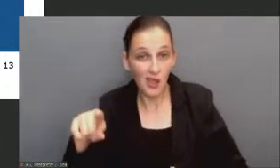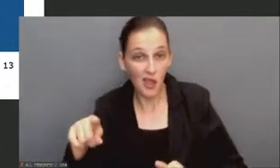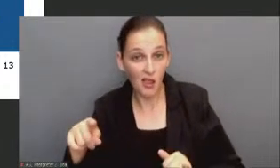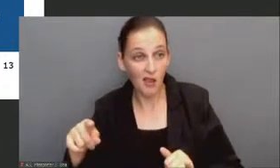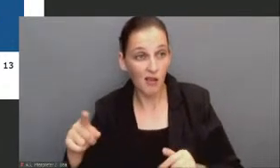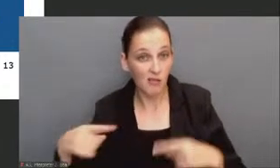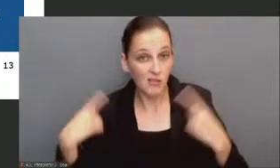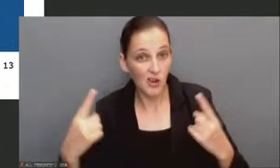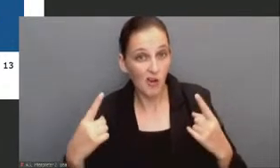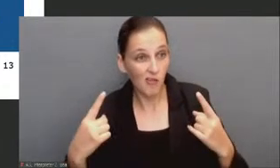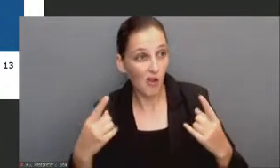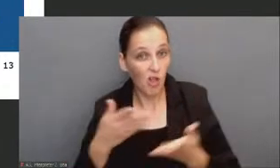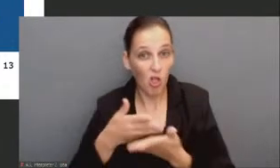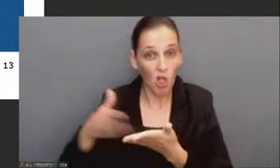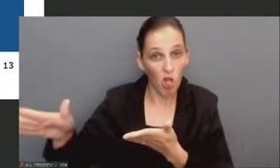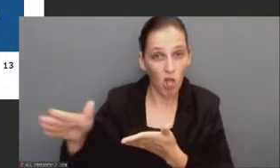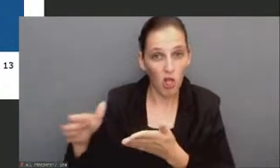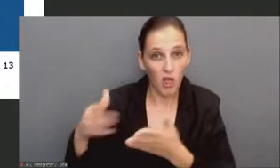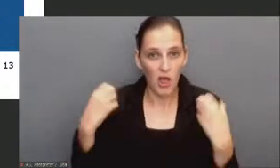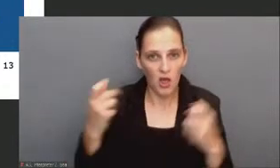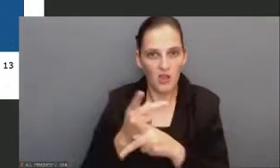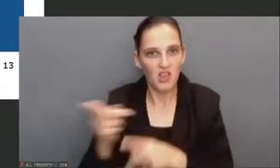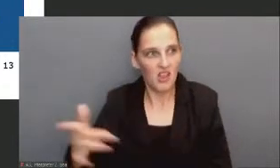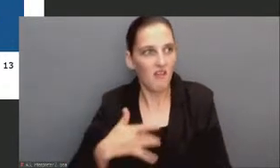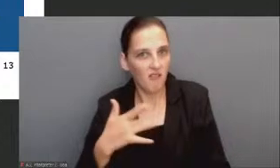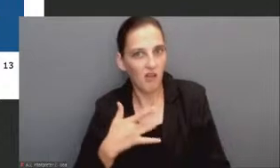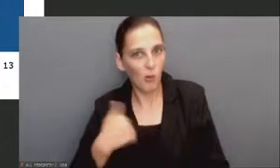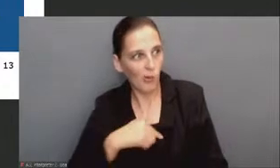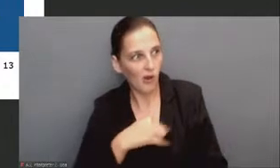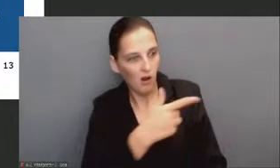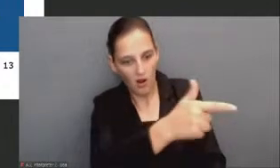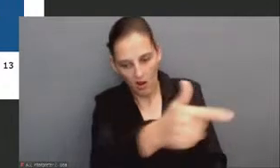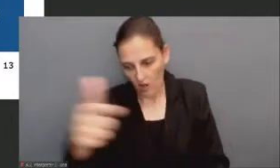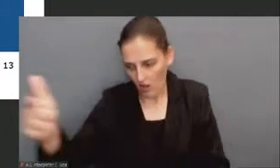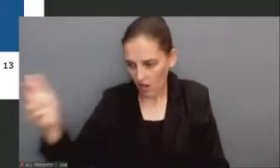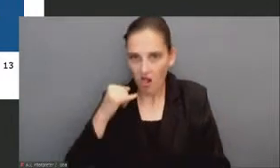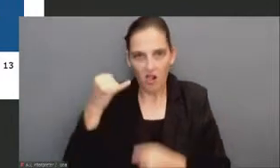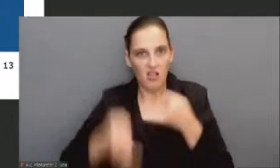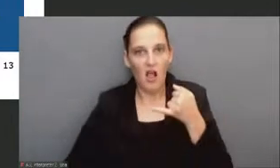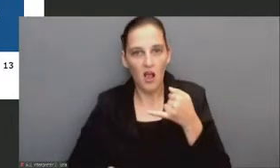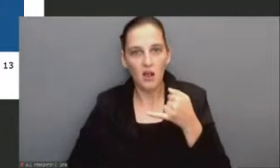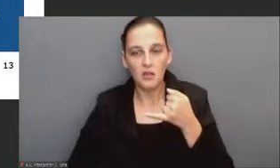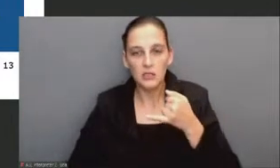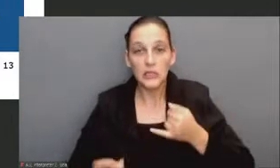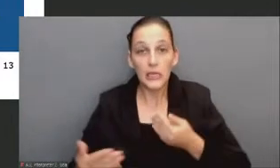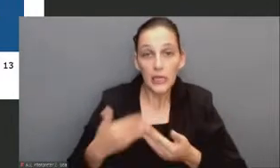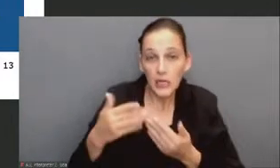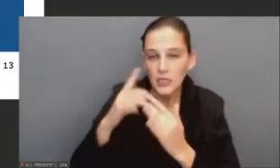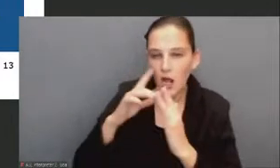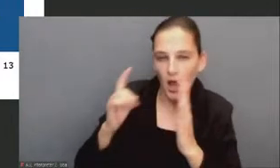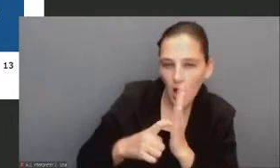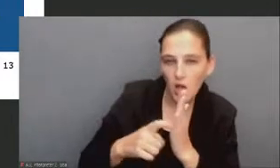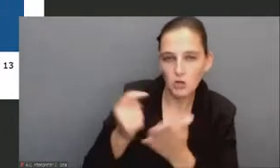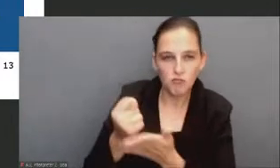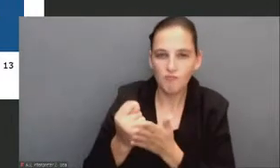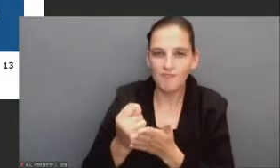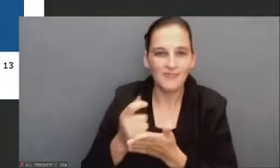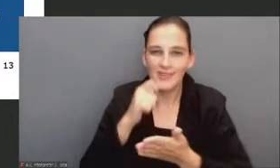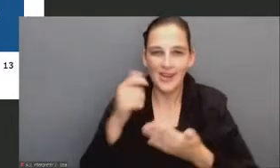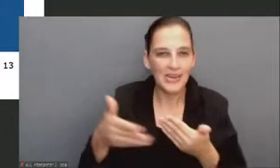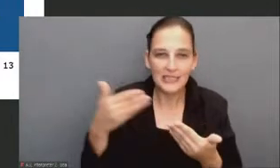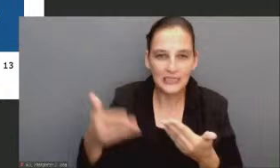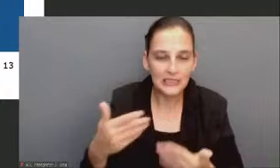line. It's not easily diagnosed or treated, and inconsistent care or inaccurate